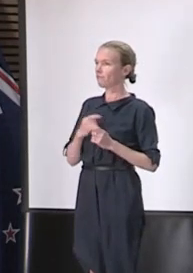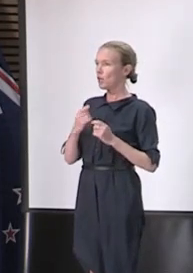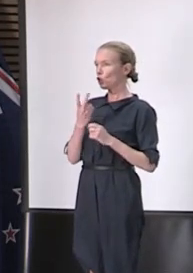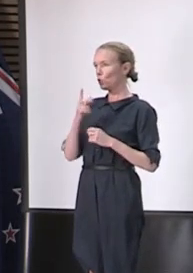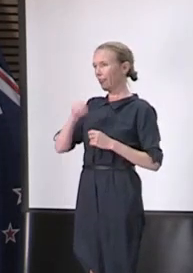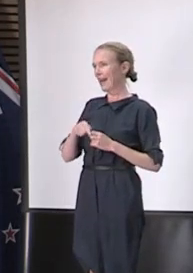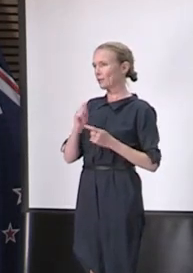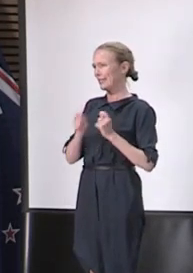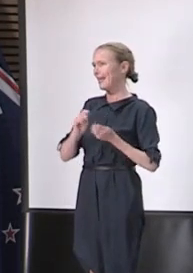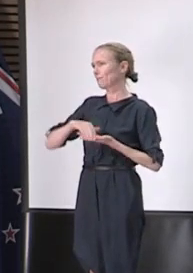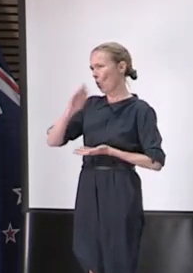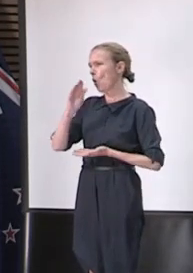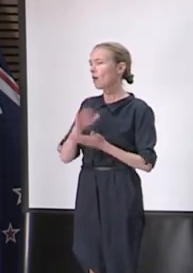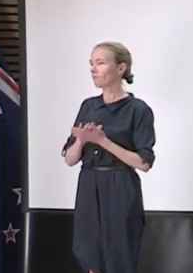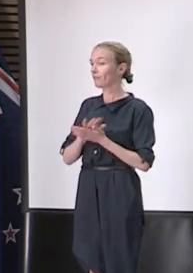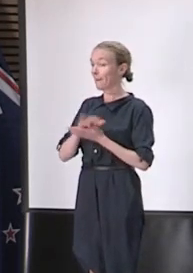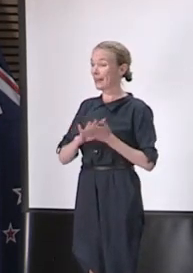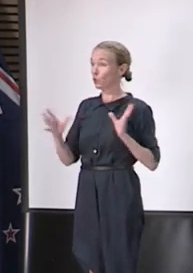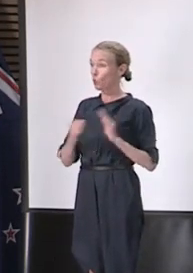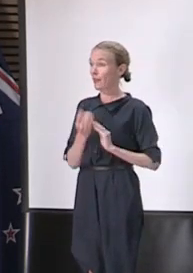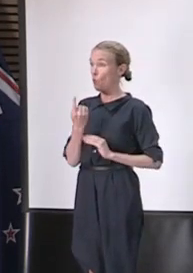of tests completed to date to